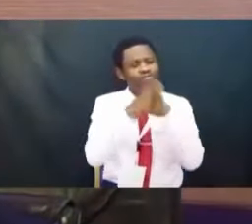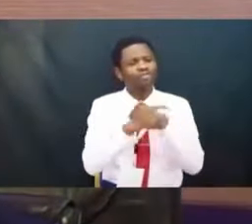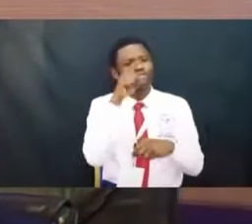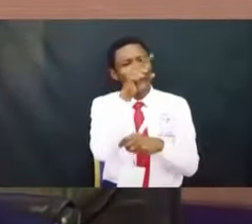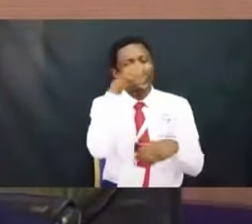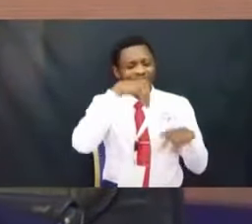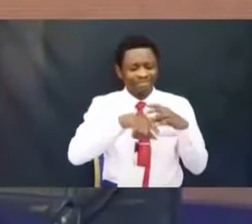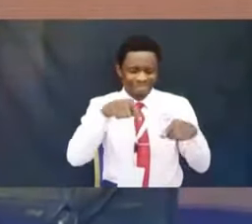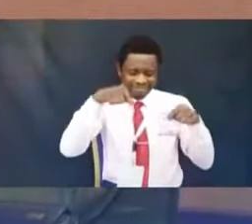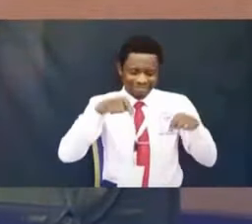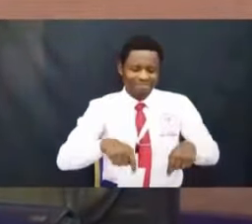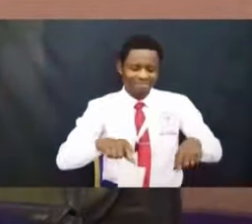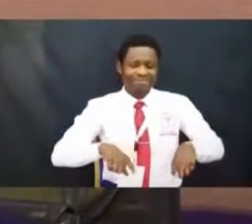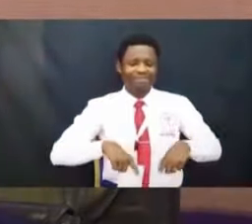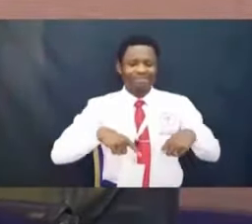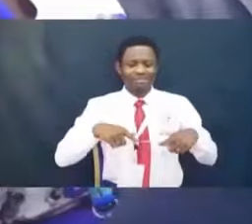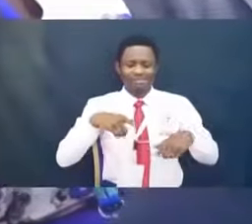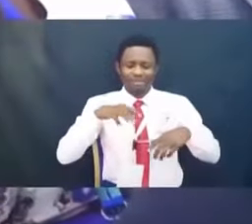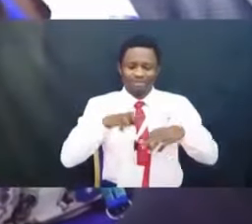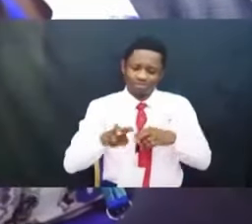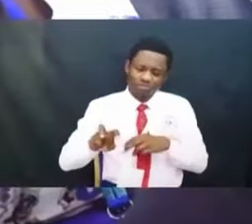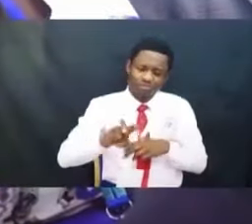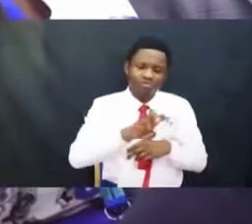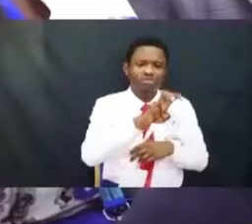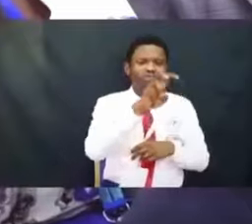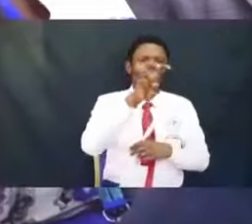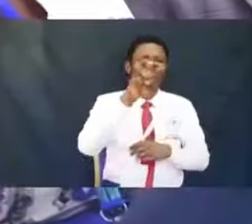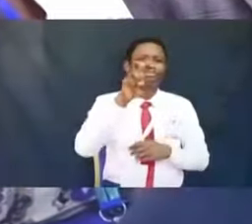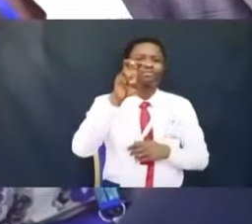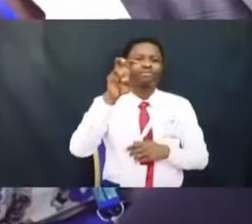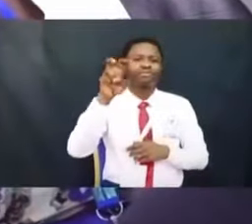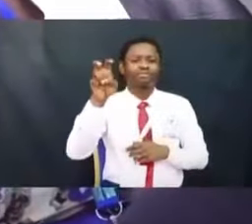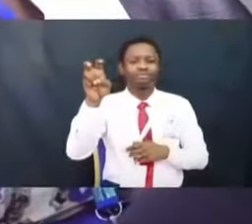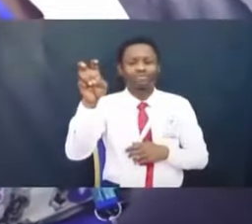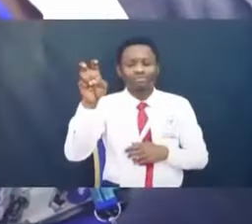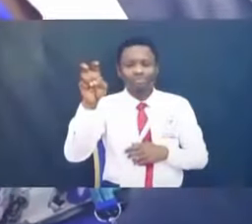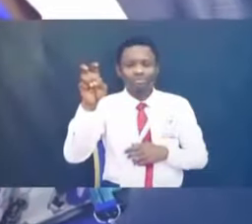Woma sitna akwe tuyimu